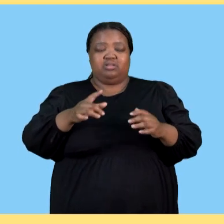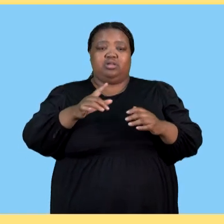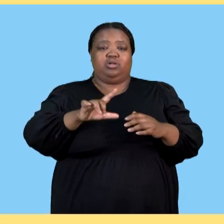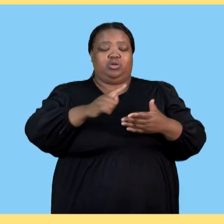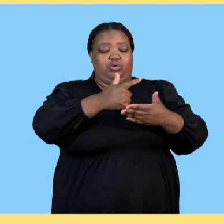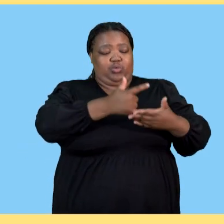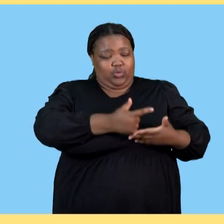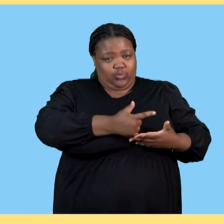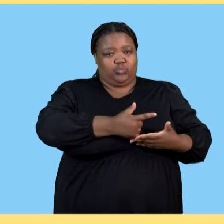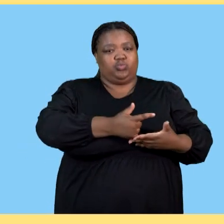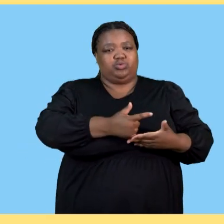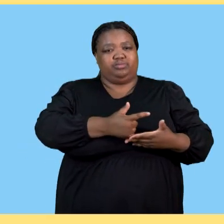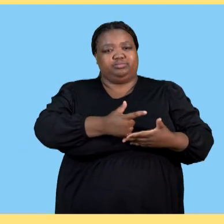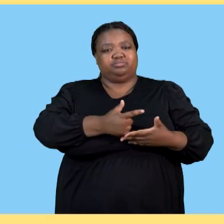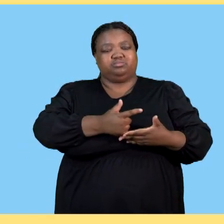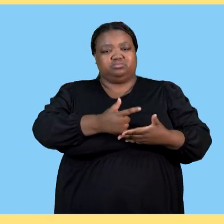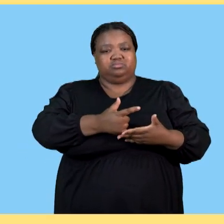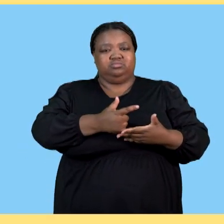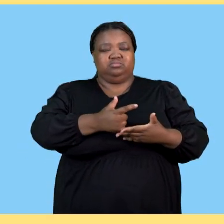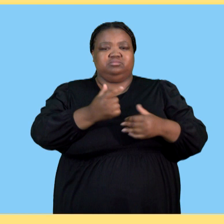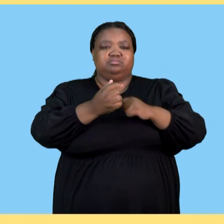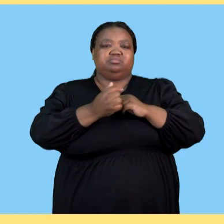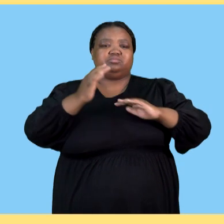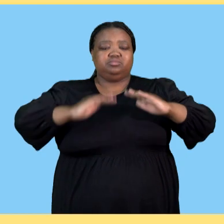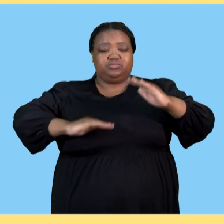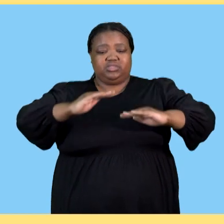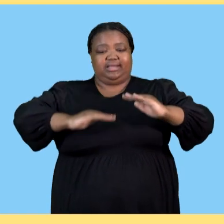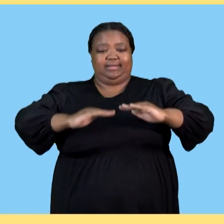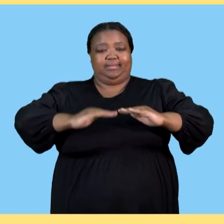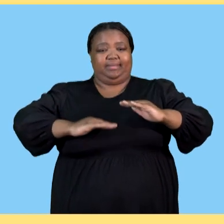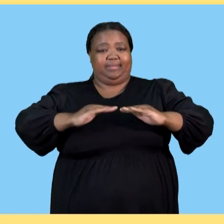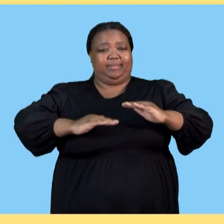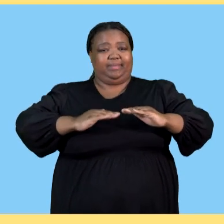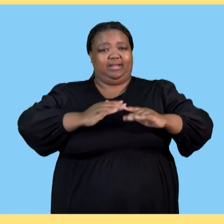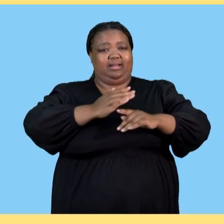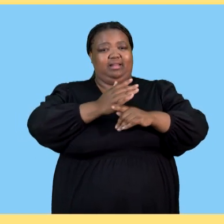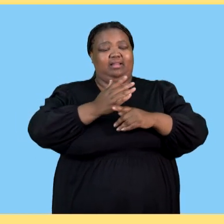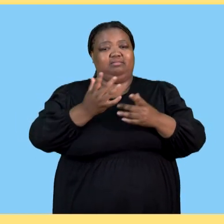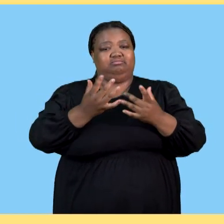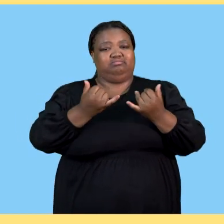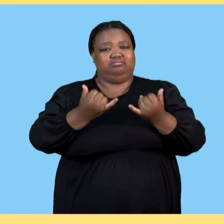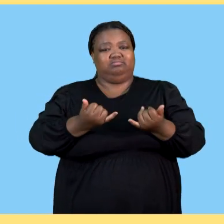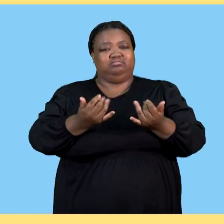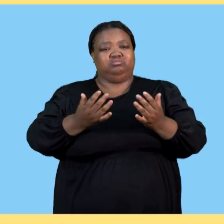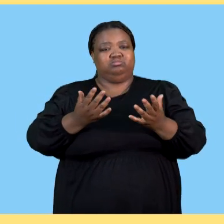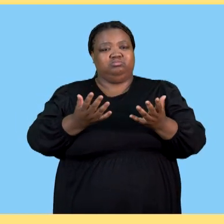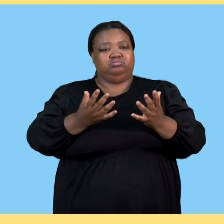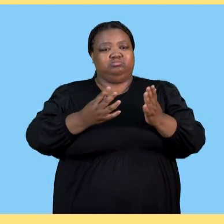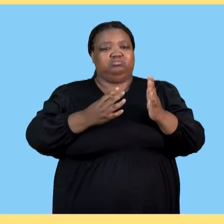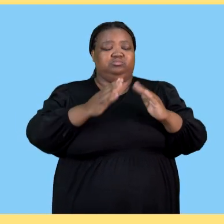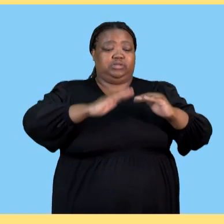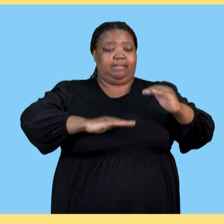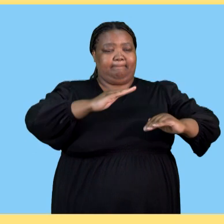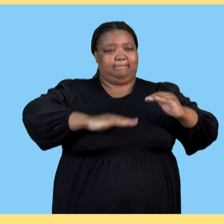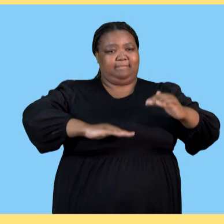235,000, the loan at the end. That balance brought down must be balance carried down here